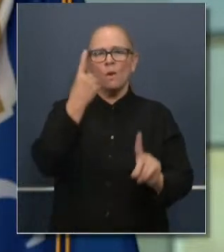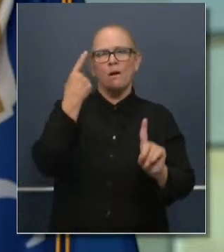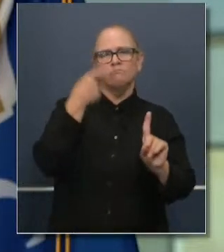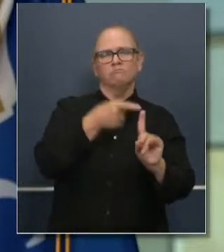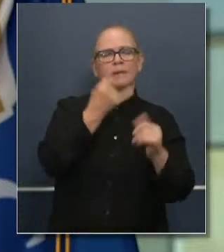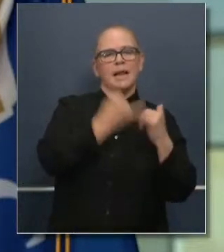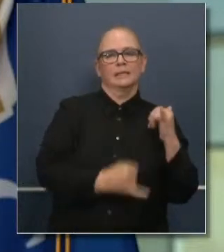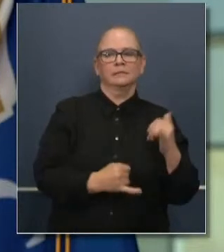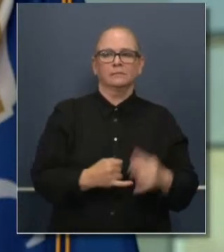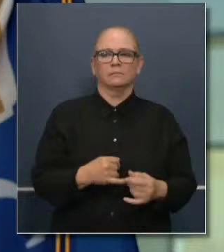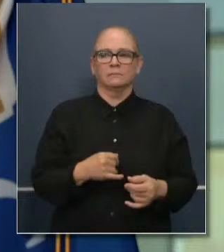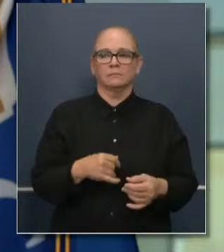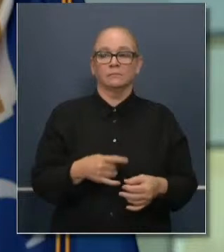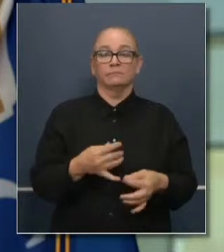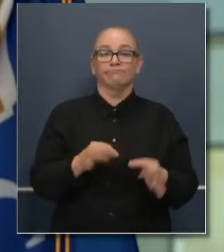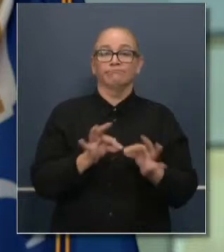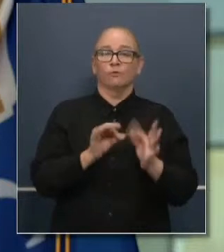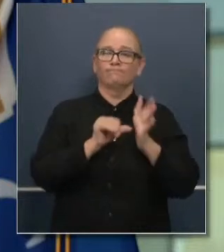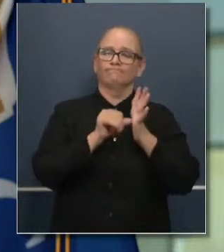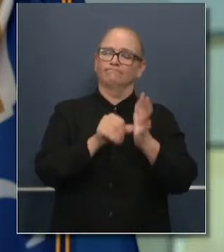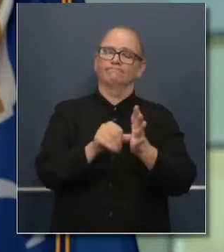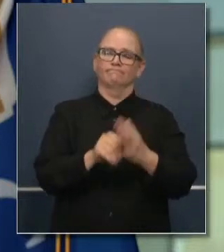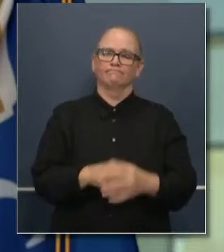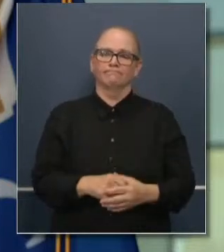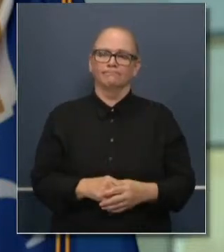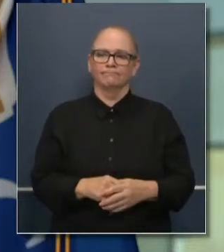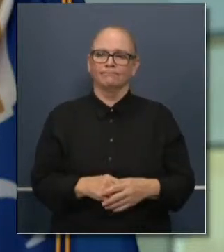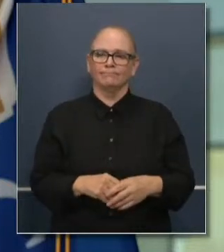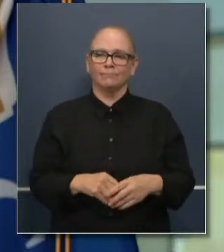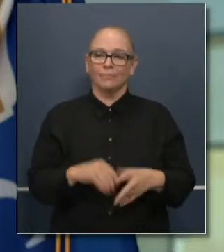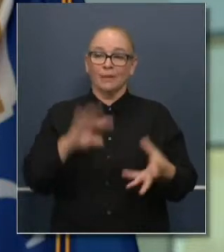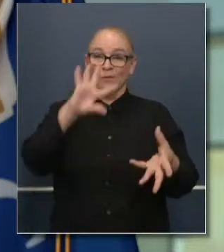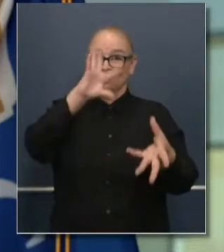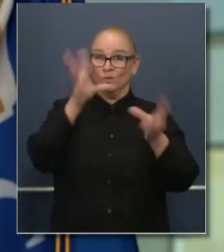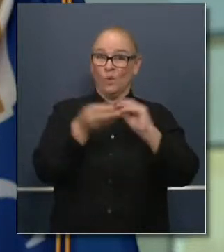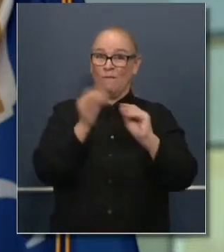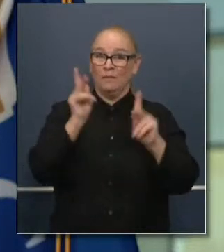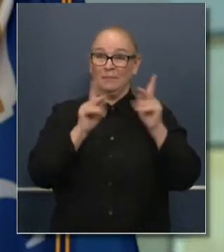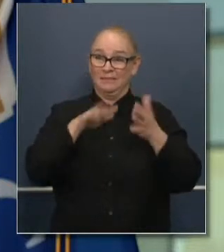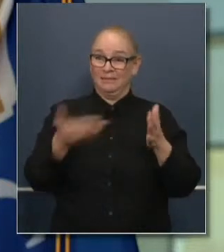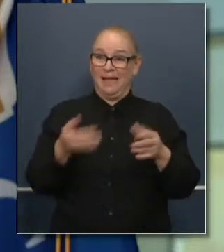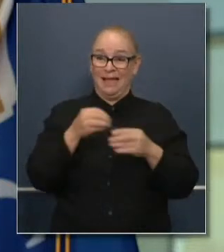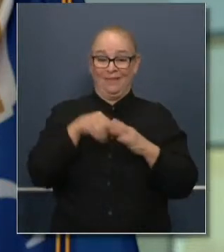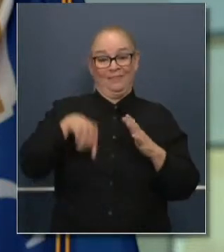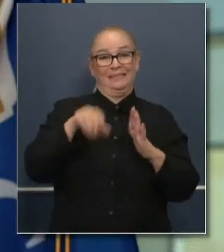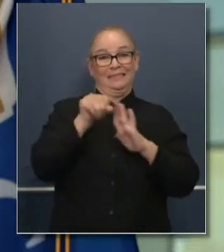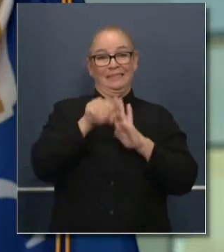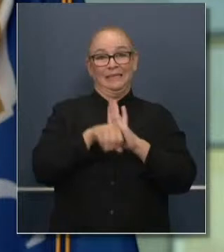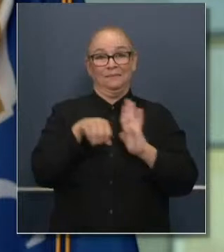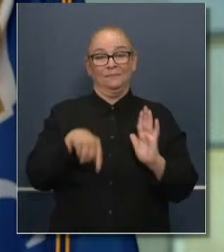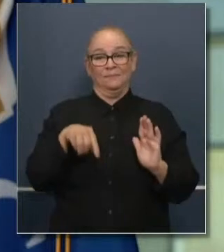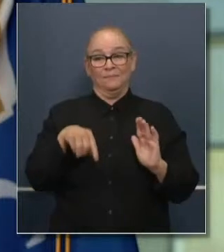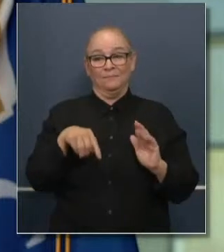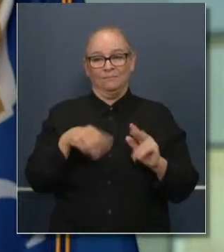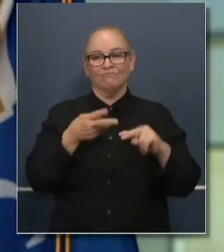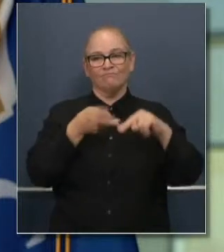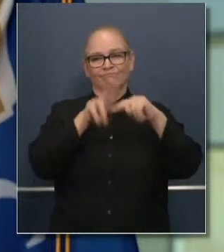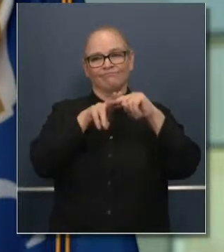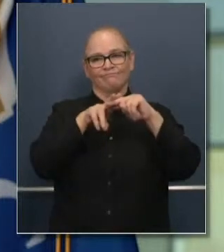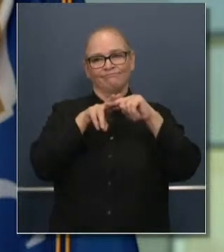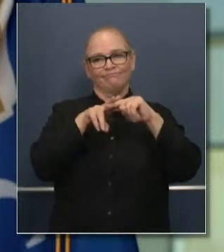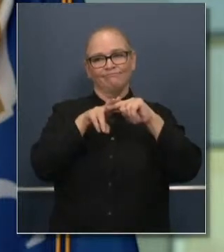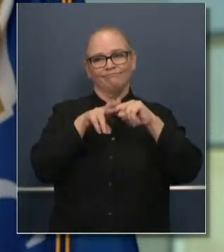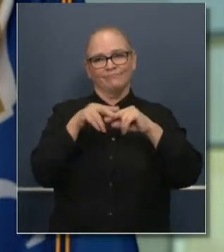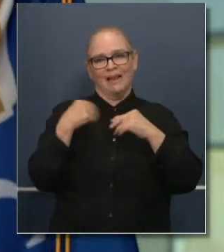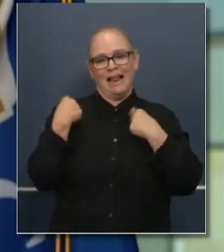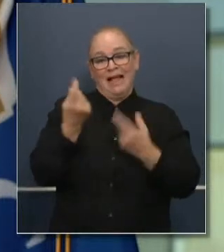important one, and that is total number of deaths in this state has increased over the course of the last few